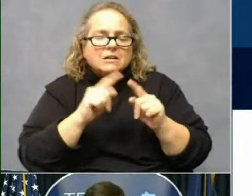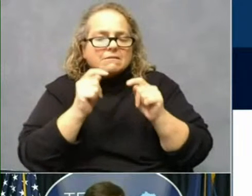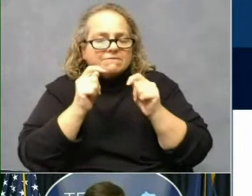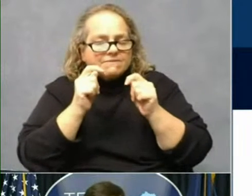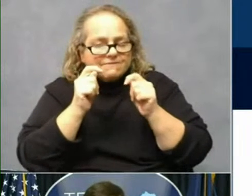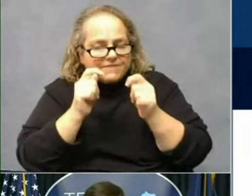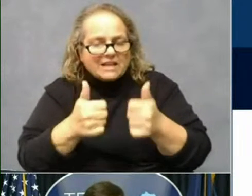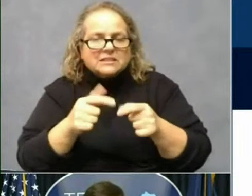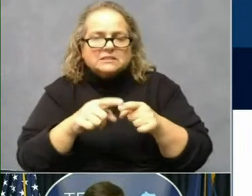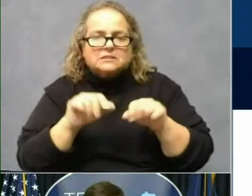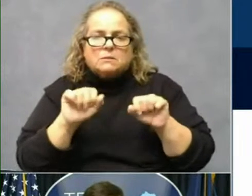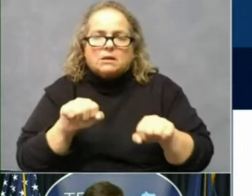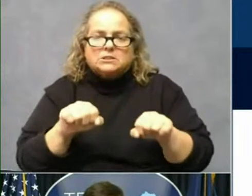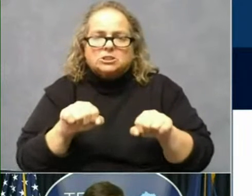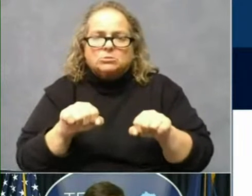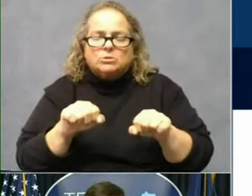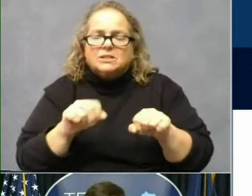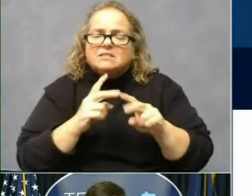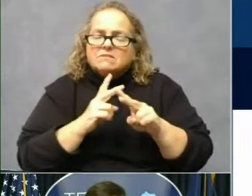so.